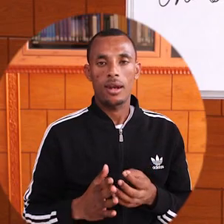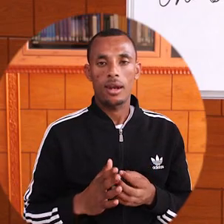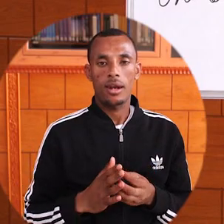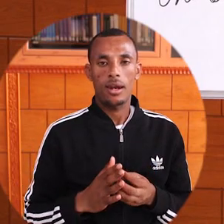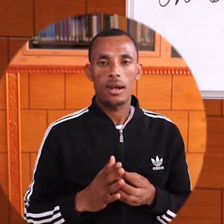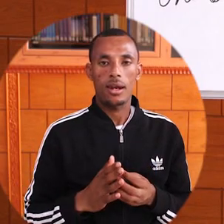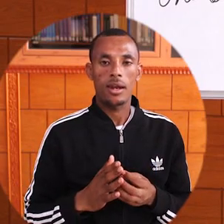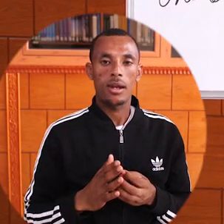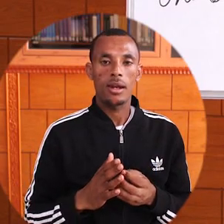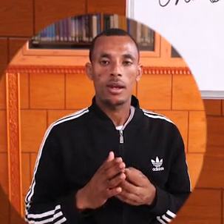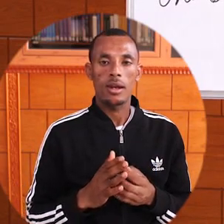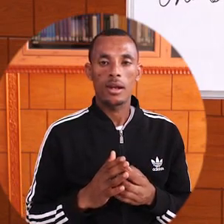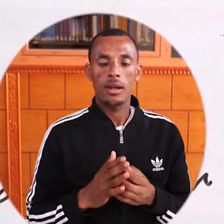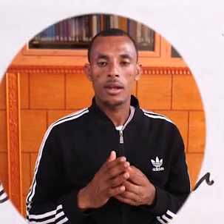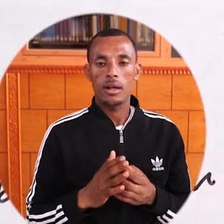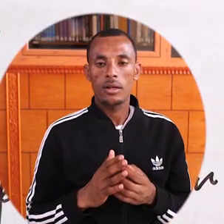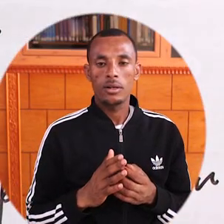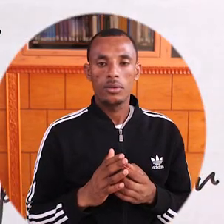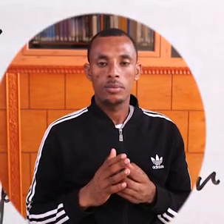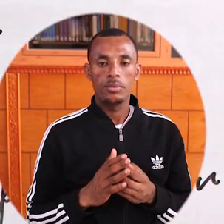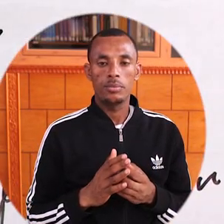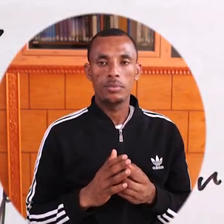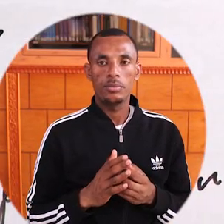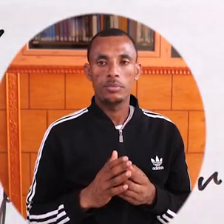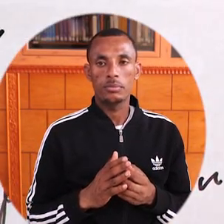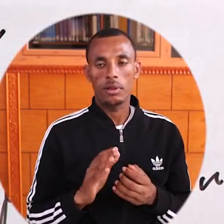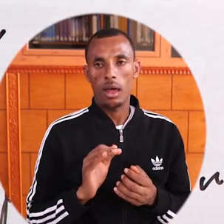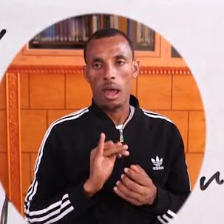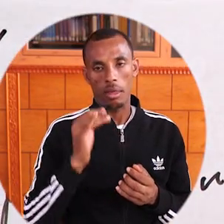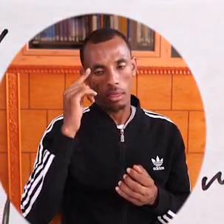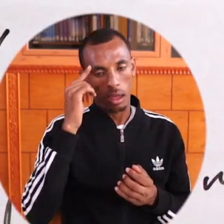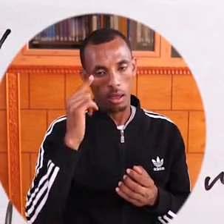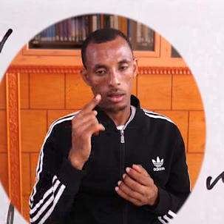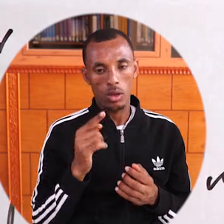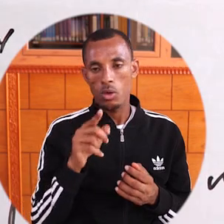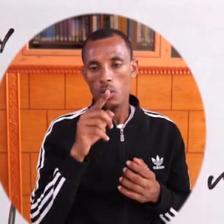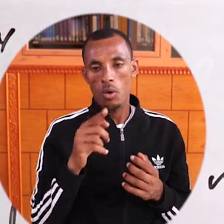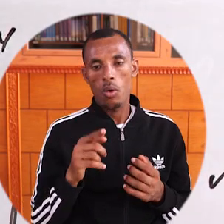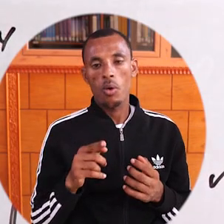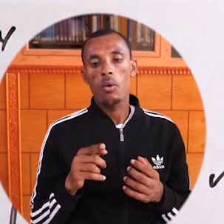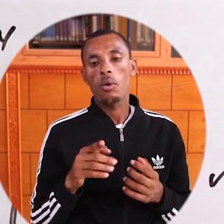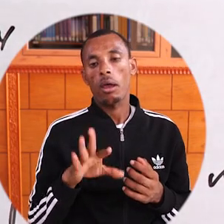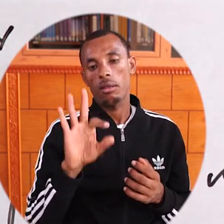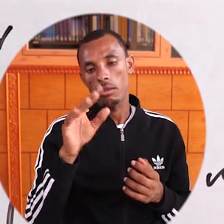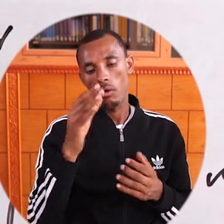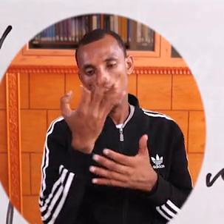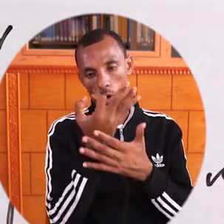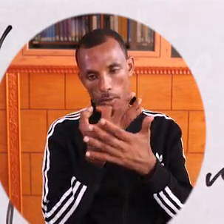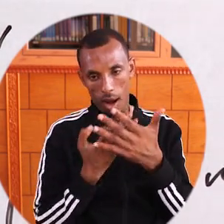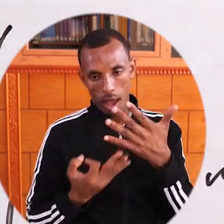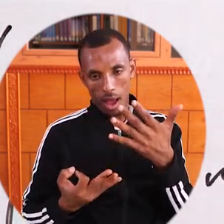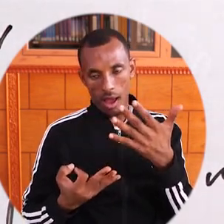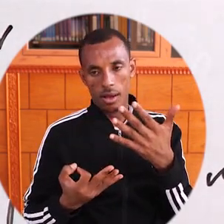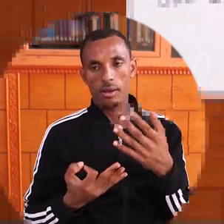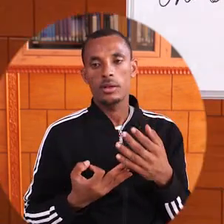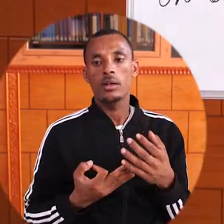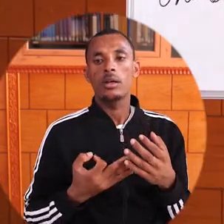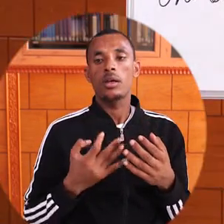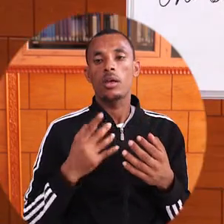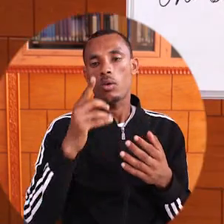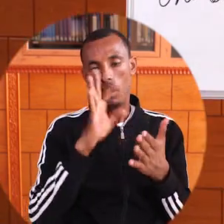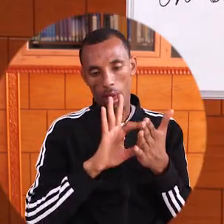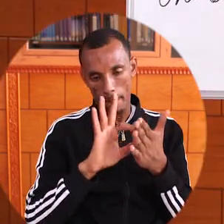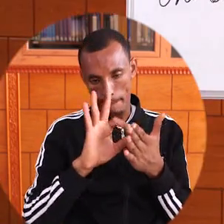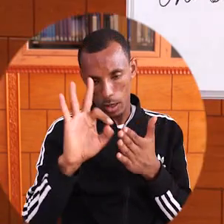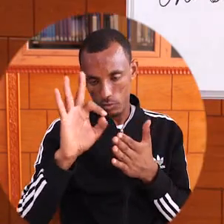polygons. So I think you have a formula and you have a